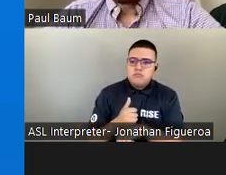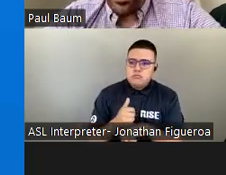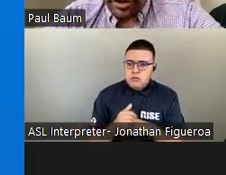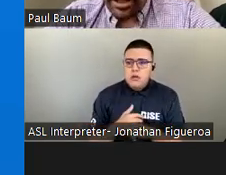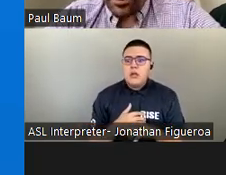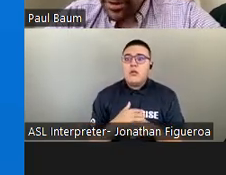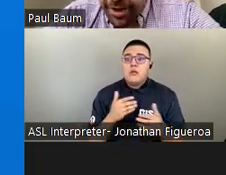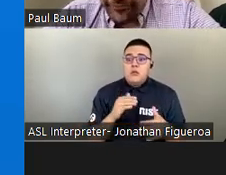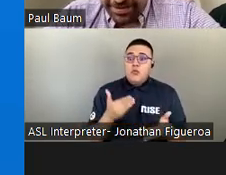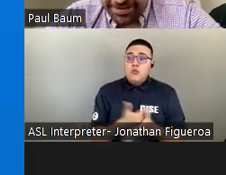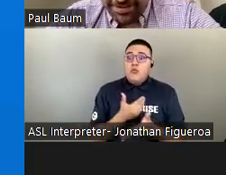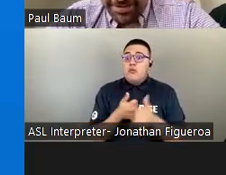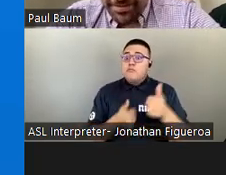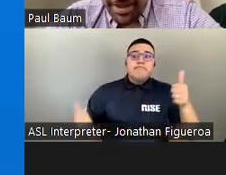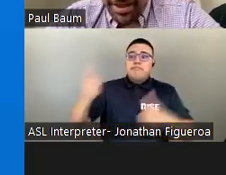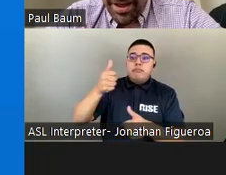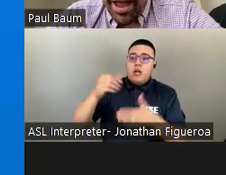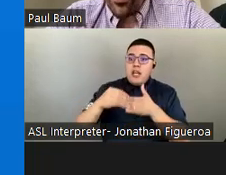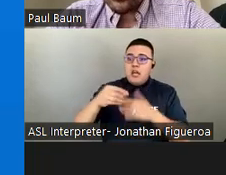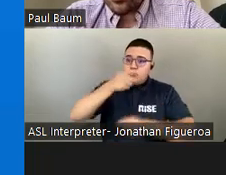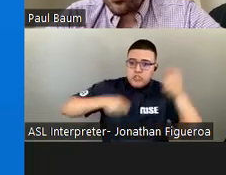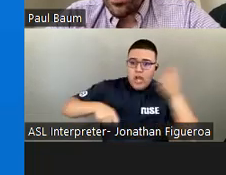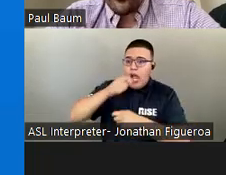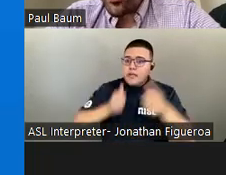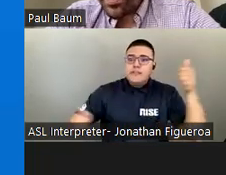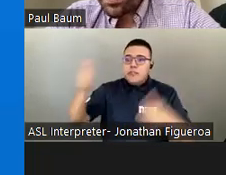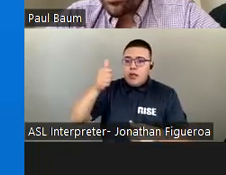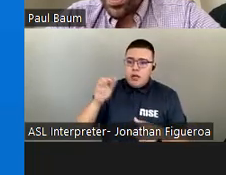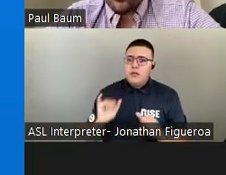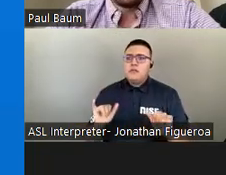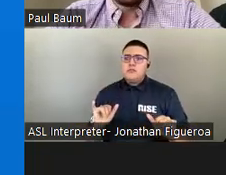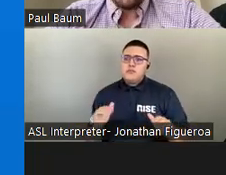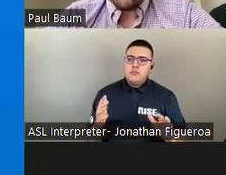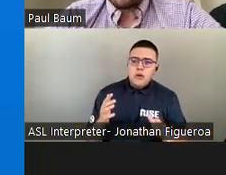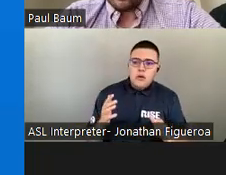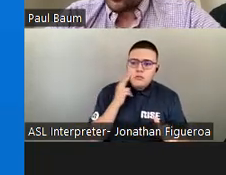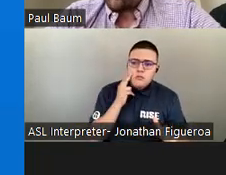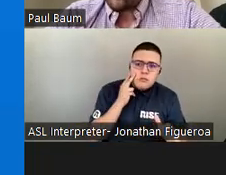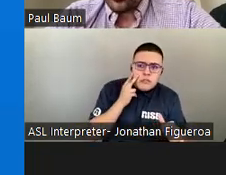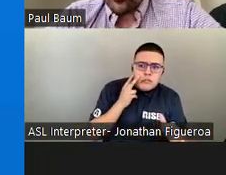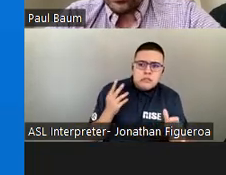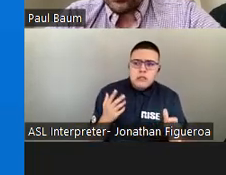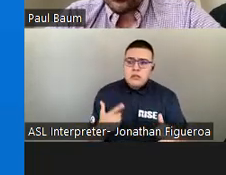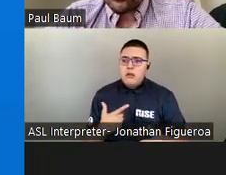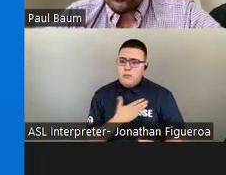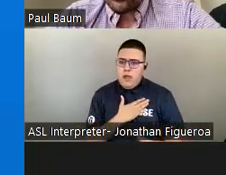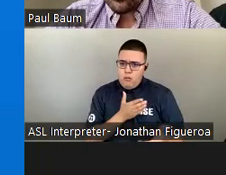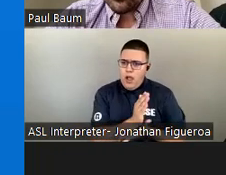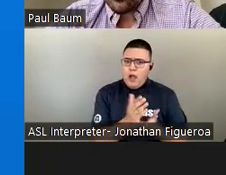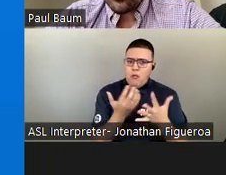new leadership took office, okay? I will tell you that I'm a person that I was like, I want my